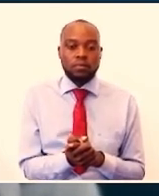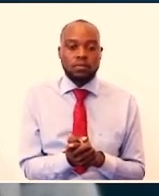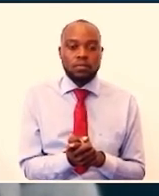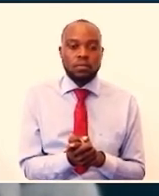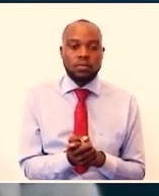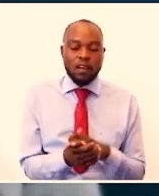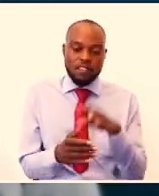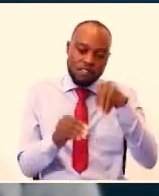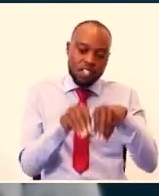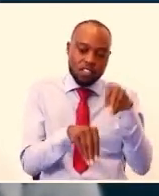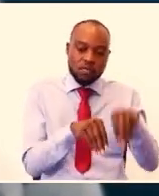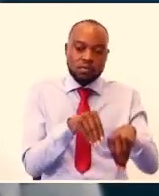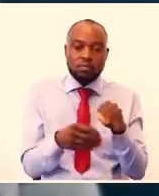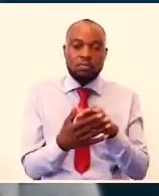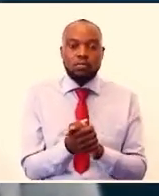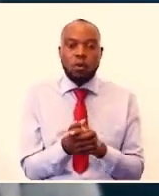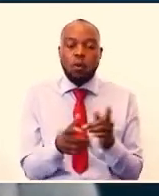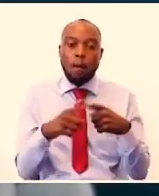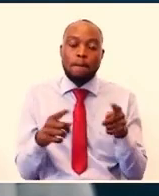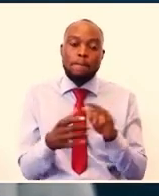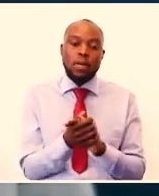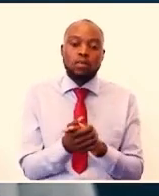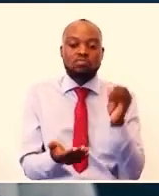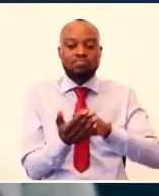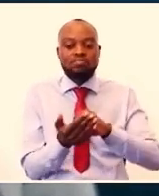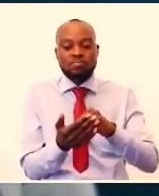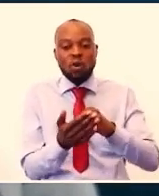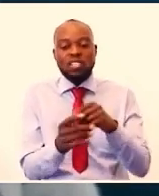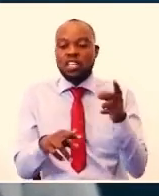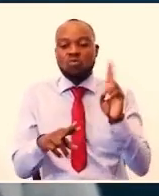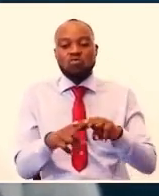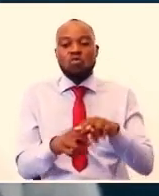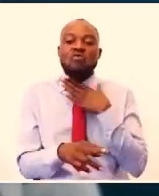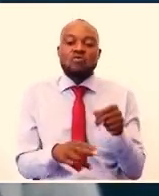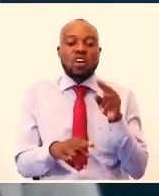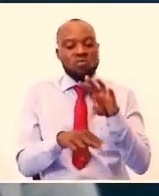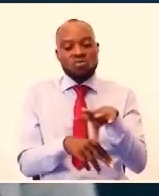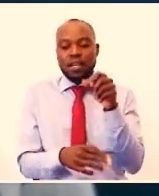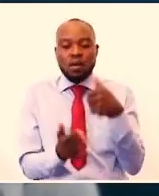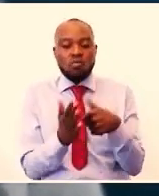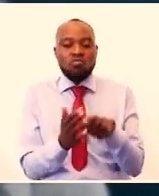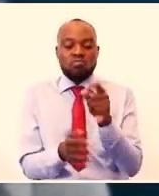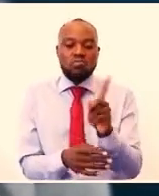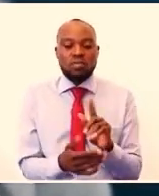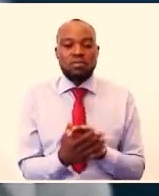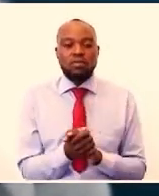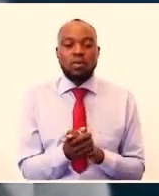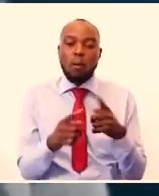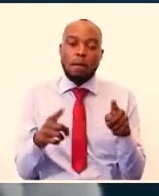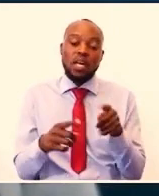investment requirements and rely a lot less on debt. This means